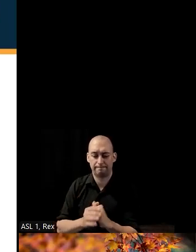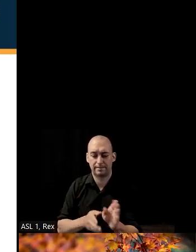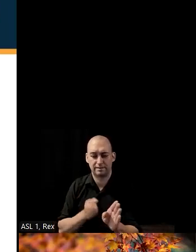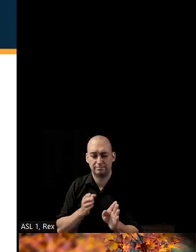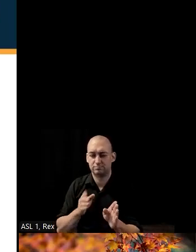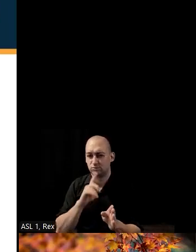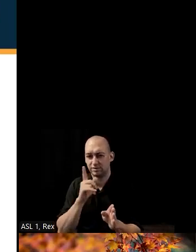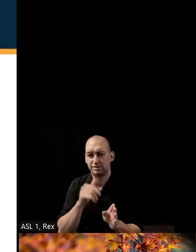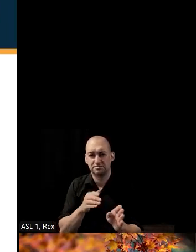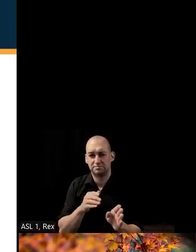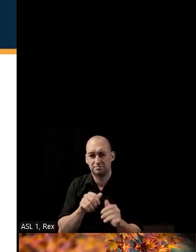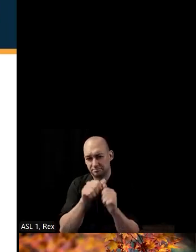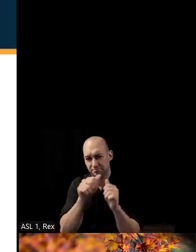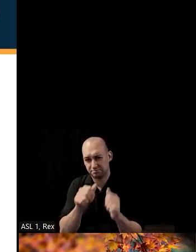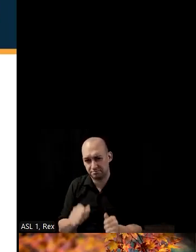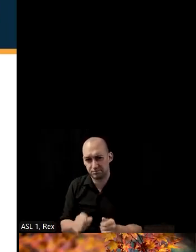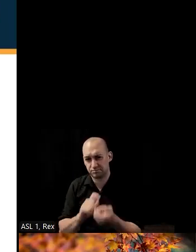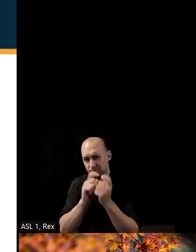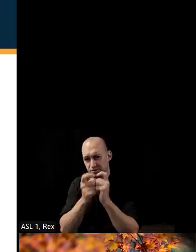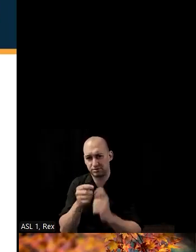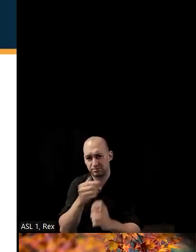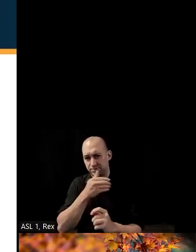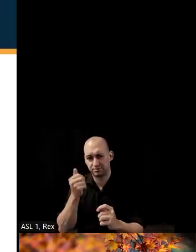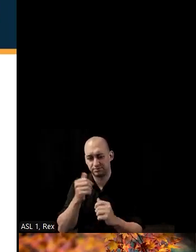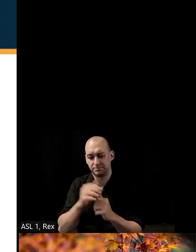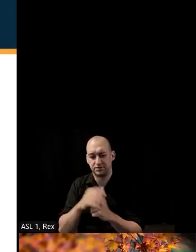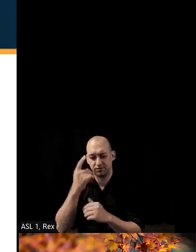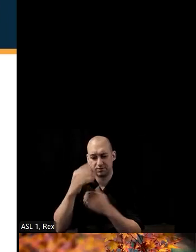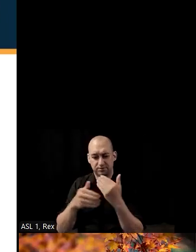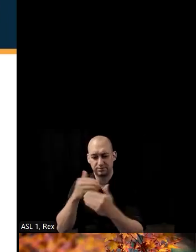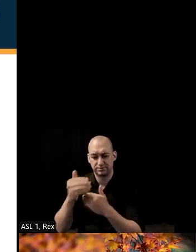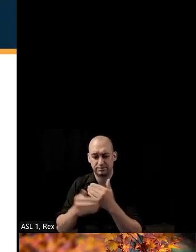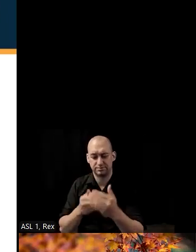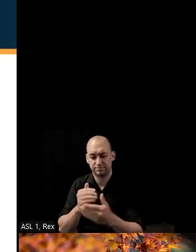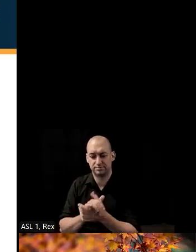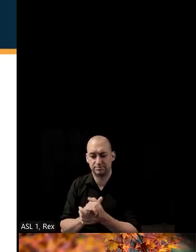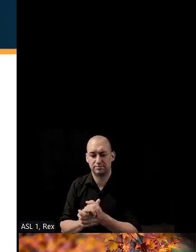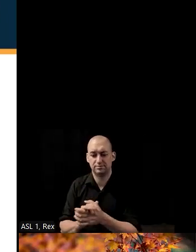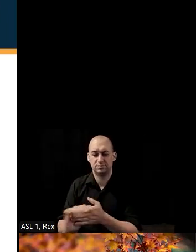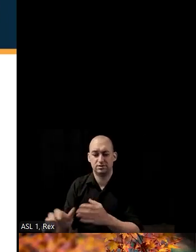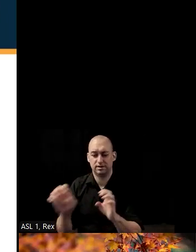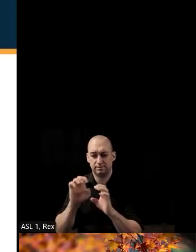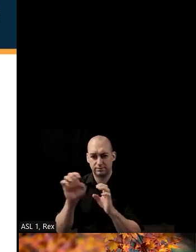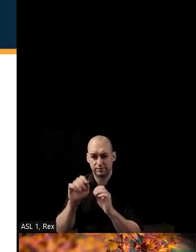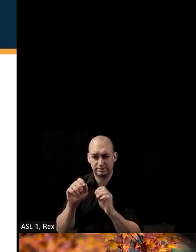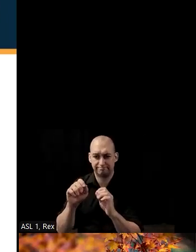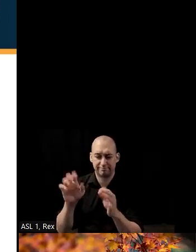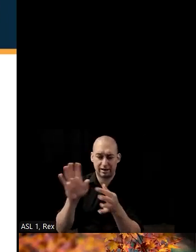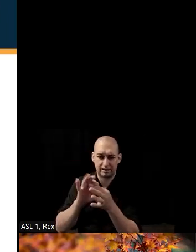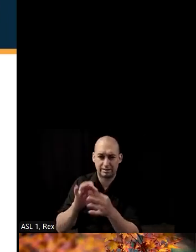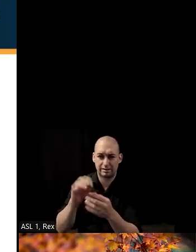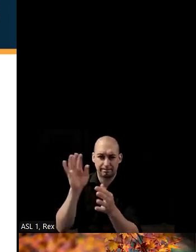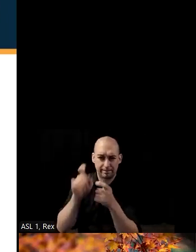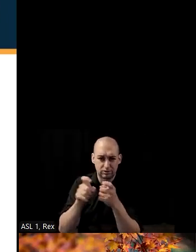process. I mentioned that enterprise client relationship management system that would contain all of the customer's information. With